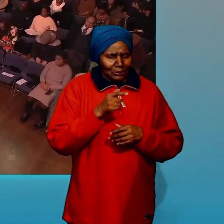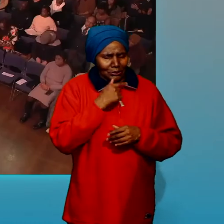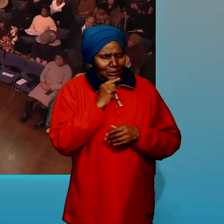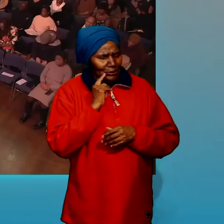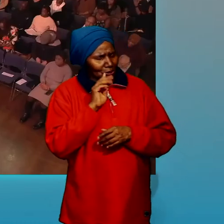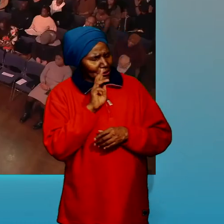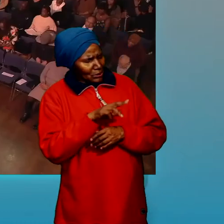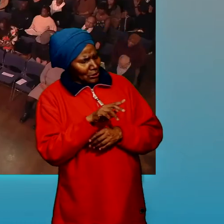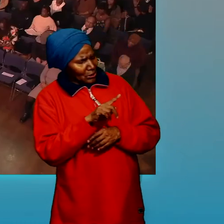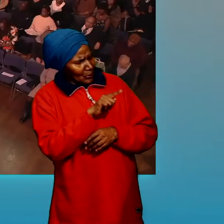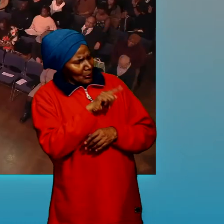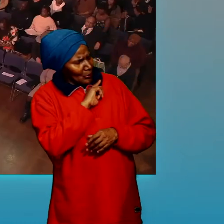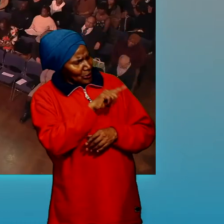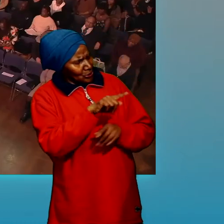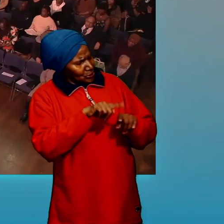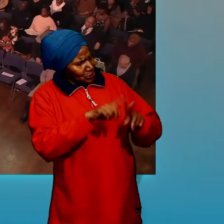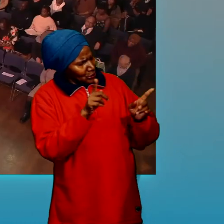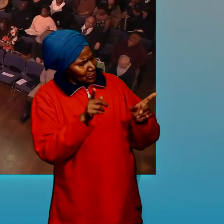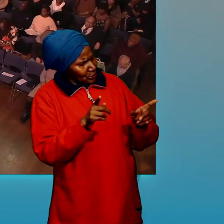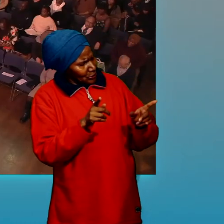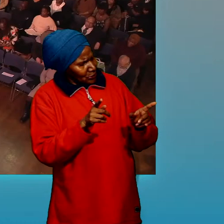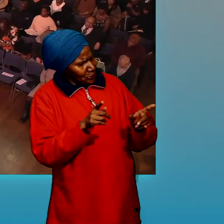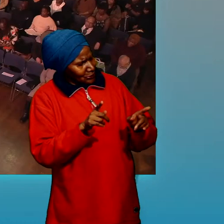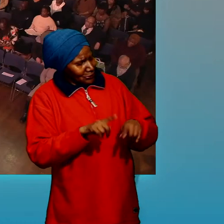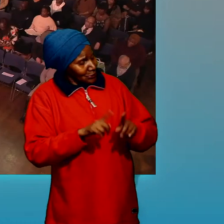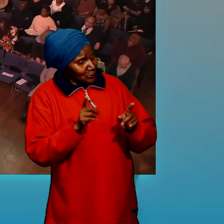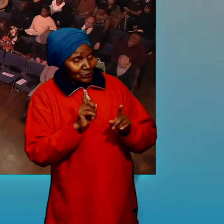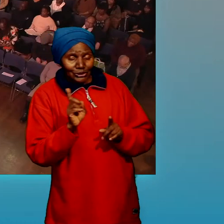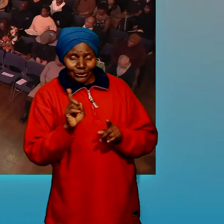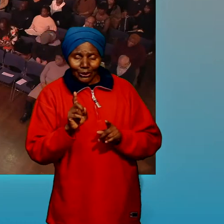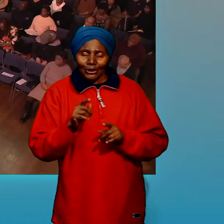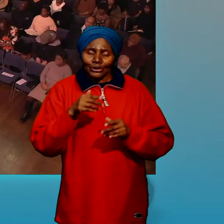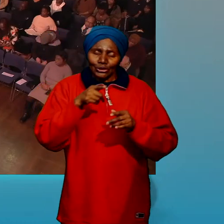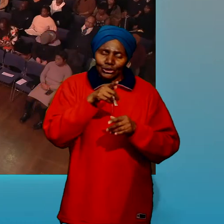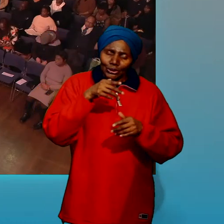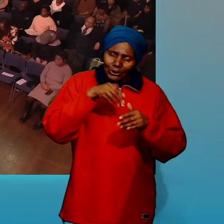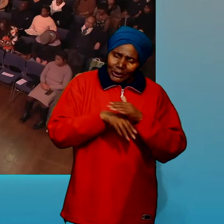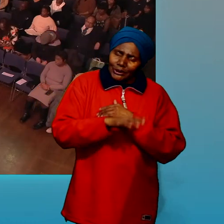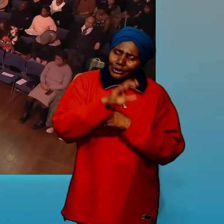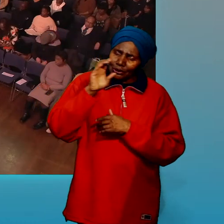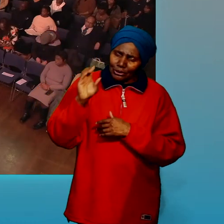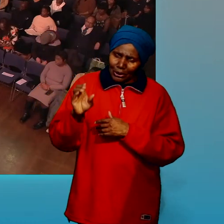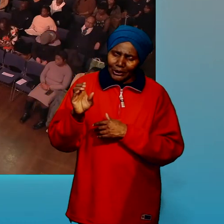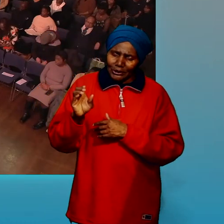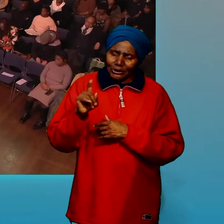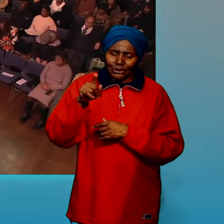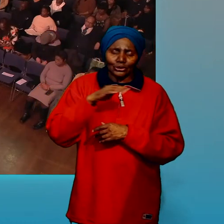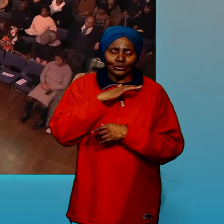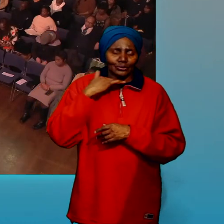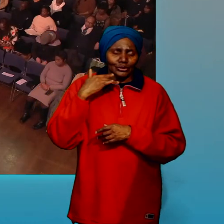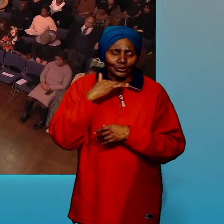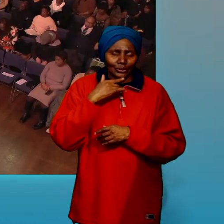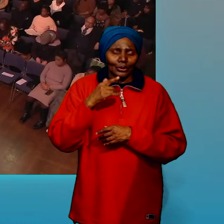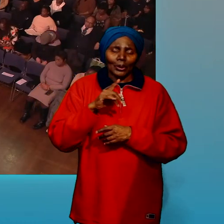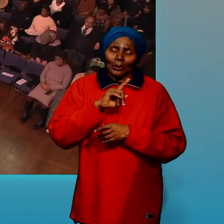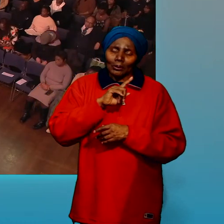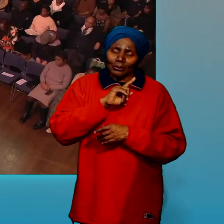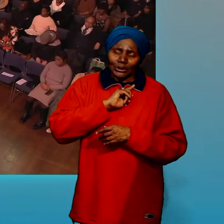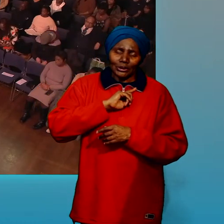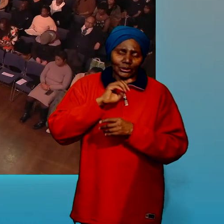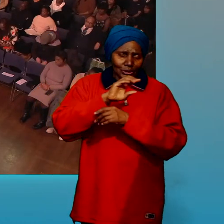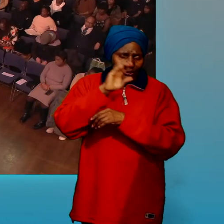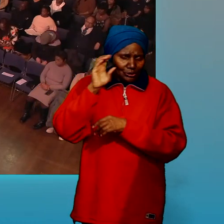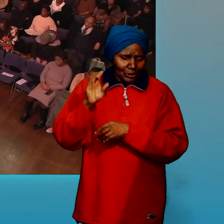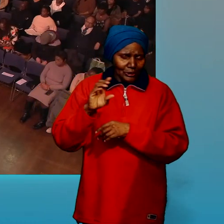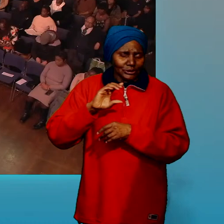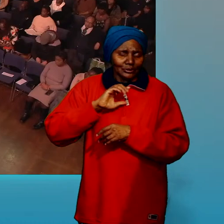individual? And what is different about you is that you are in Christ and you are being fruitful for Christ so the extension of his kingdom